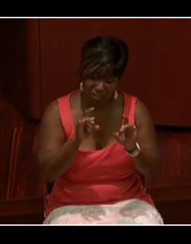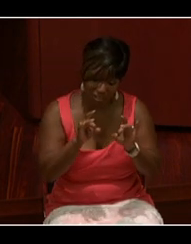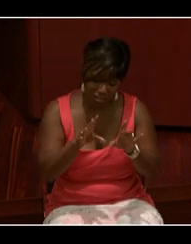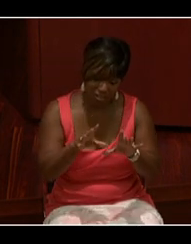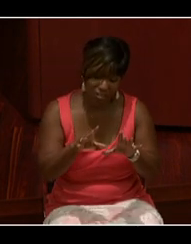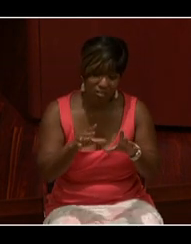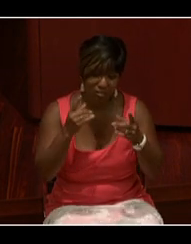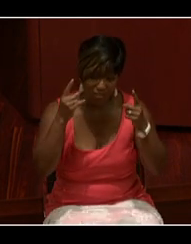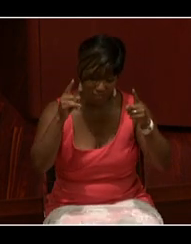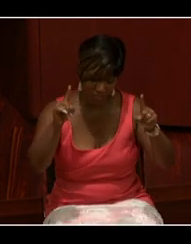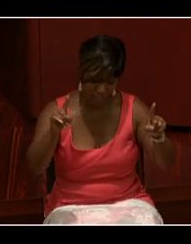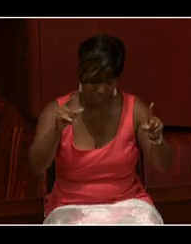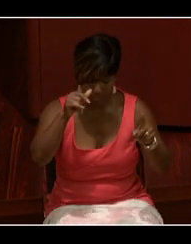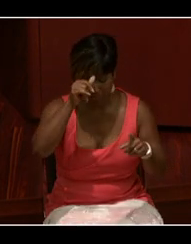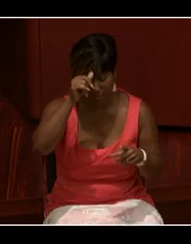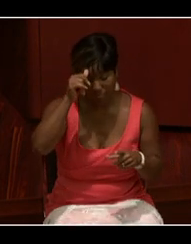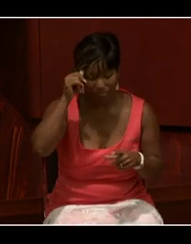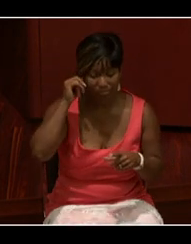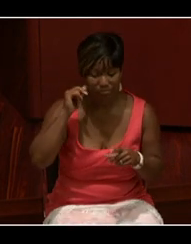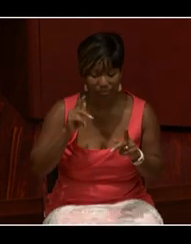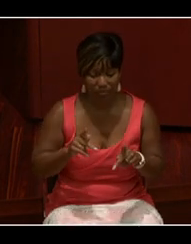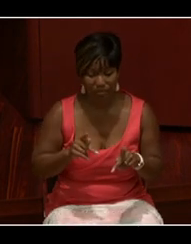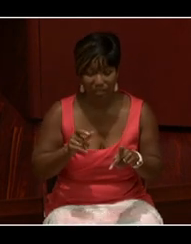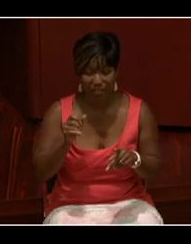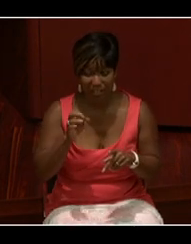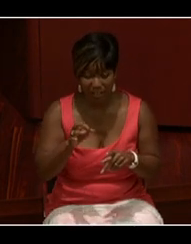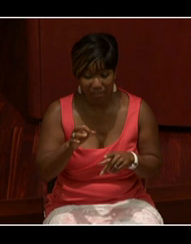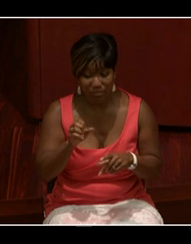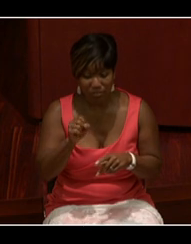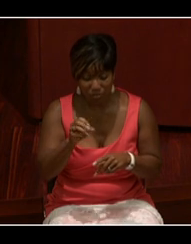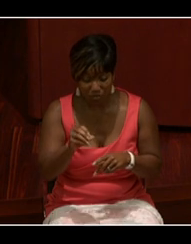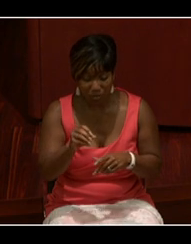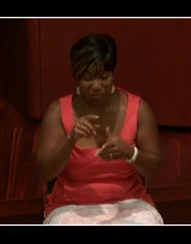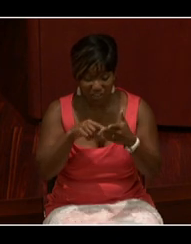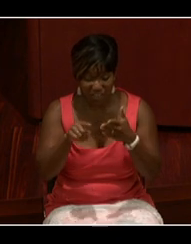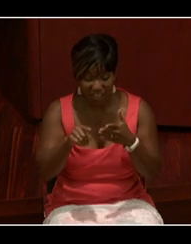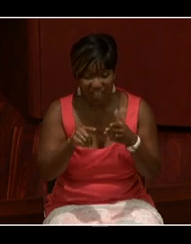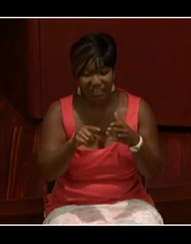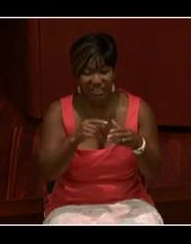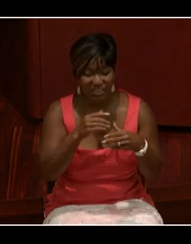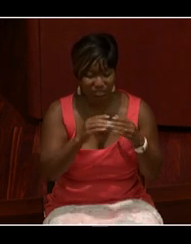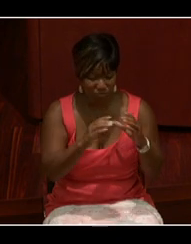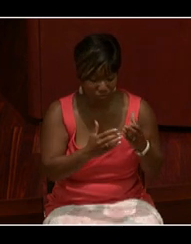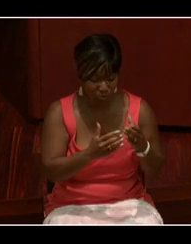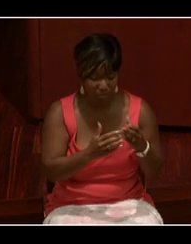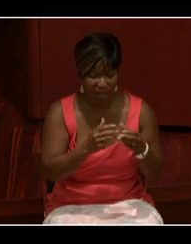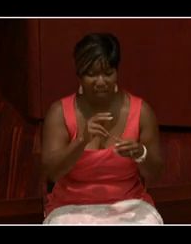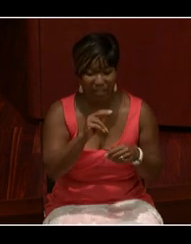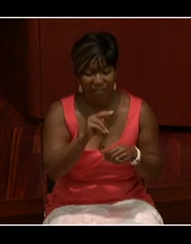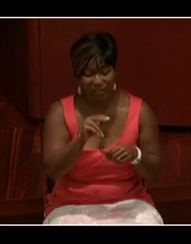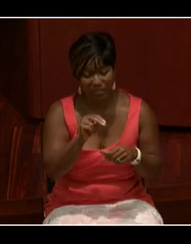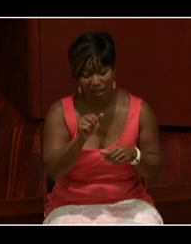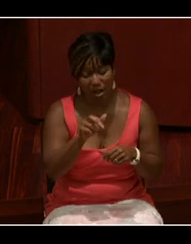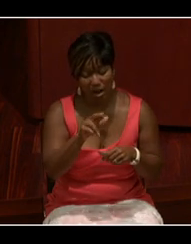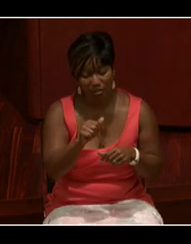of famous or known. If so, please be sure to check out this series at the National Archives in Washington,